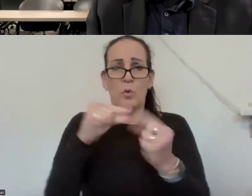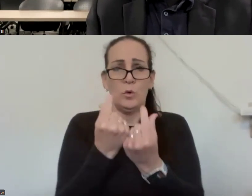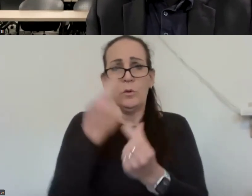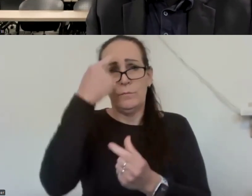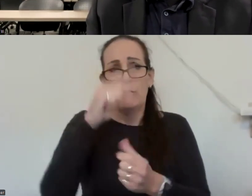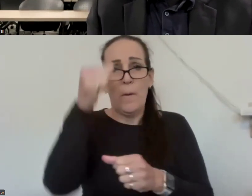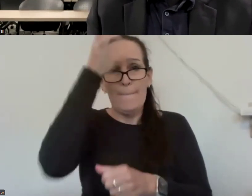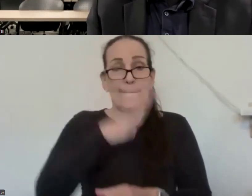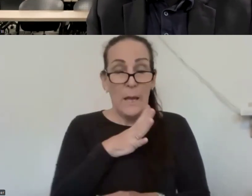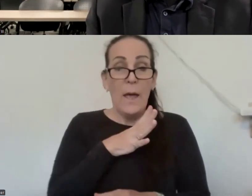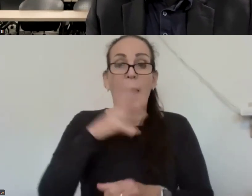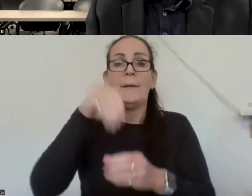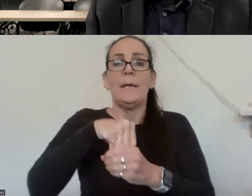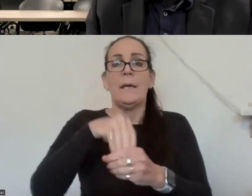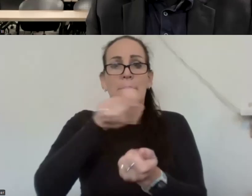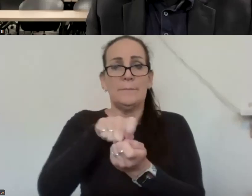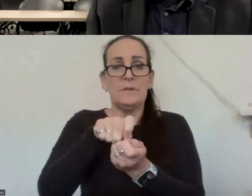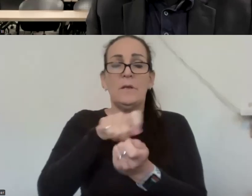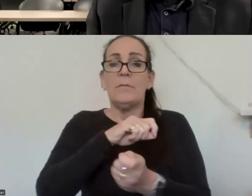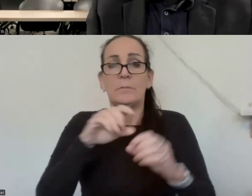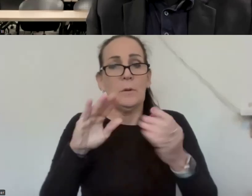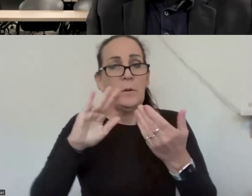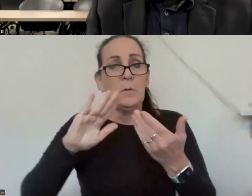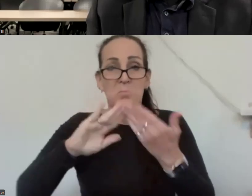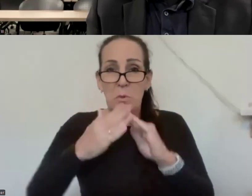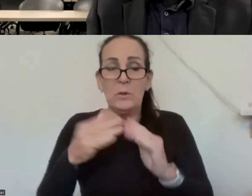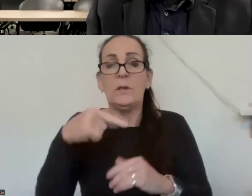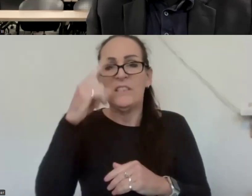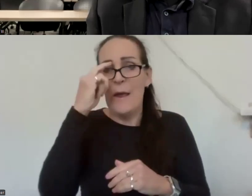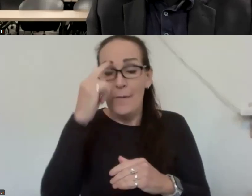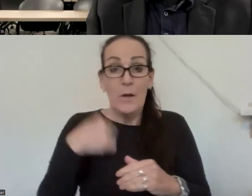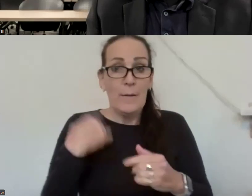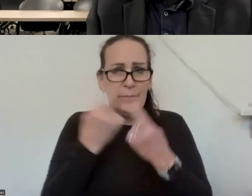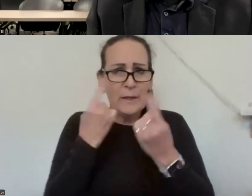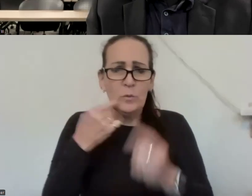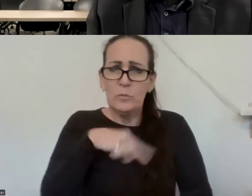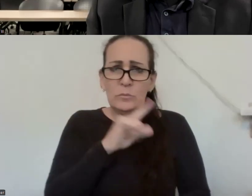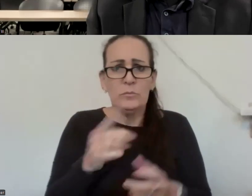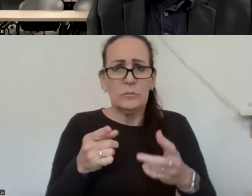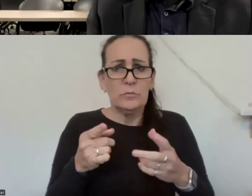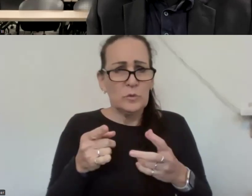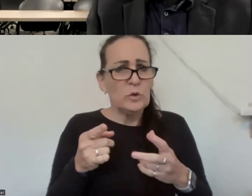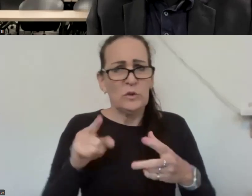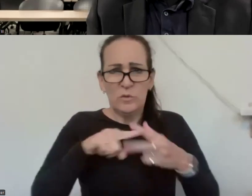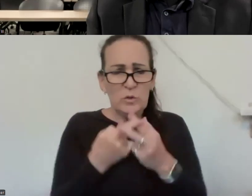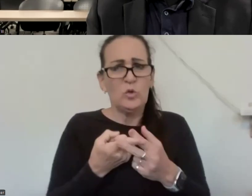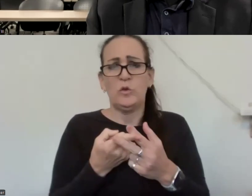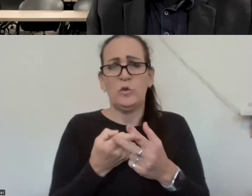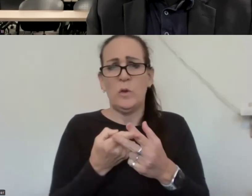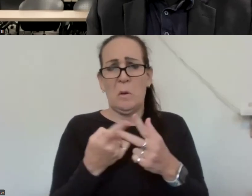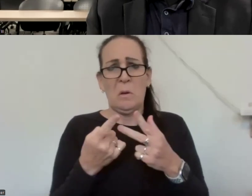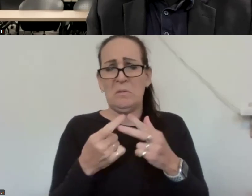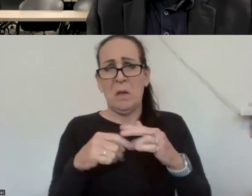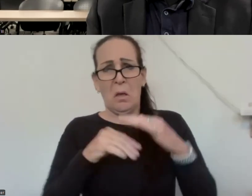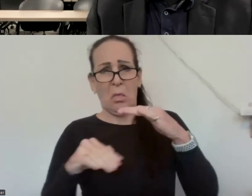within specific communities. So I do think we're not starting from zero in an understanding of